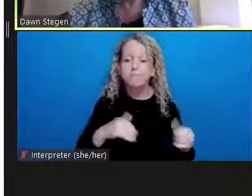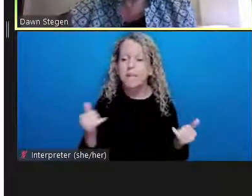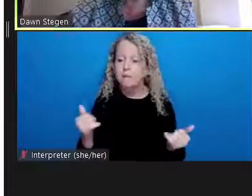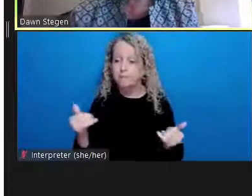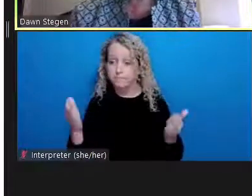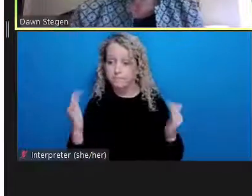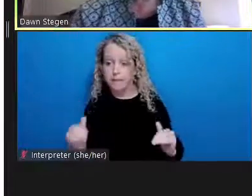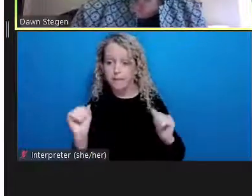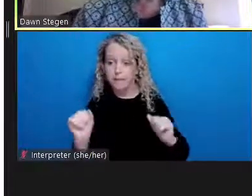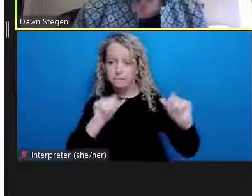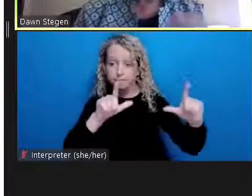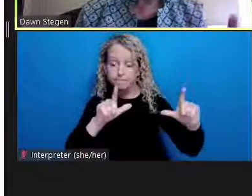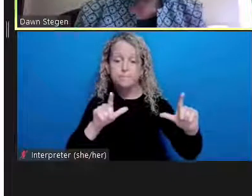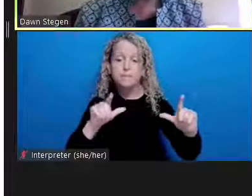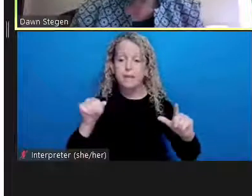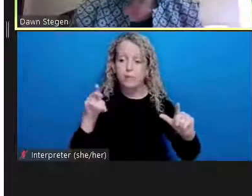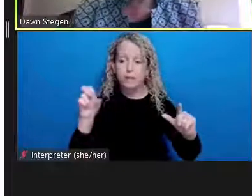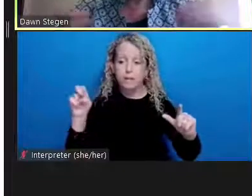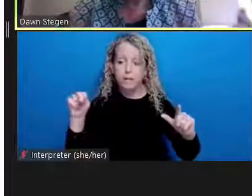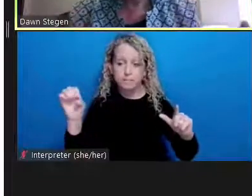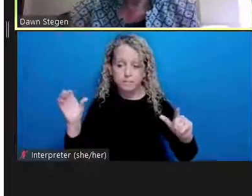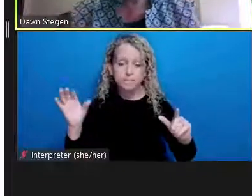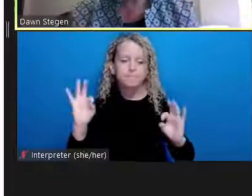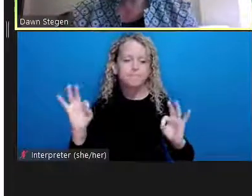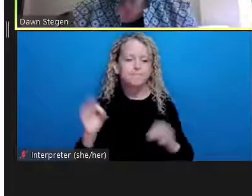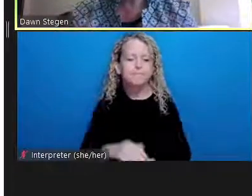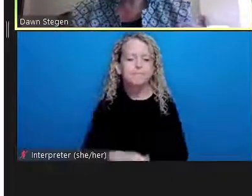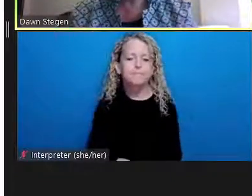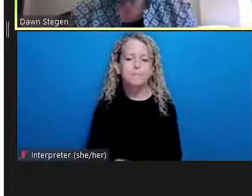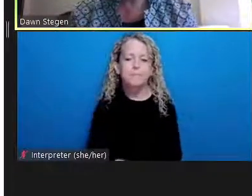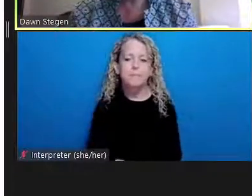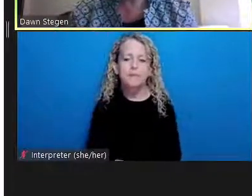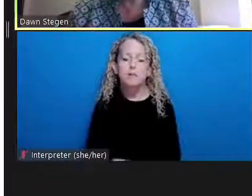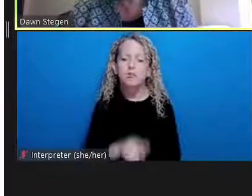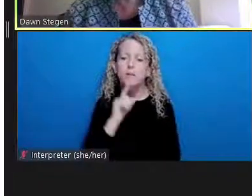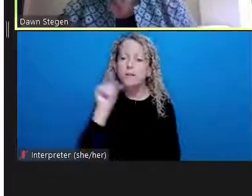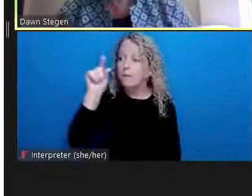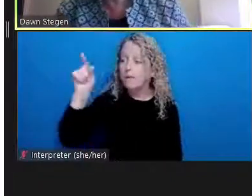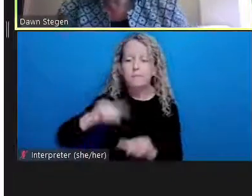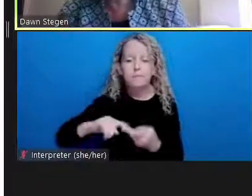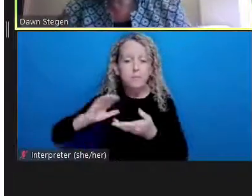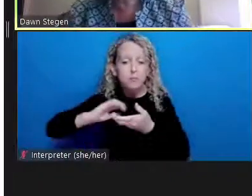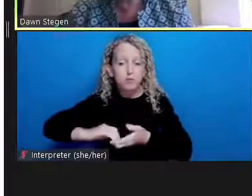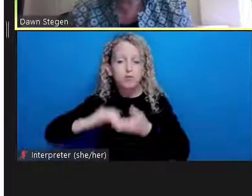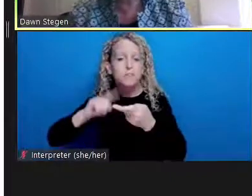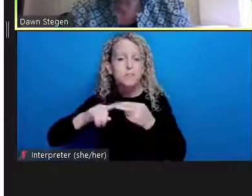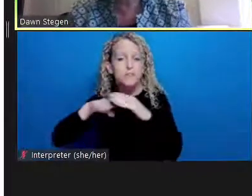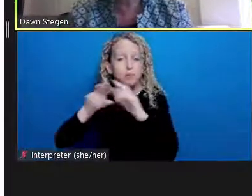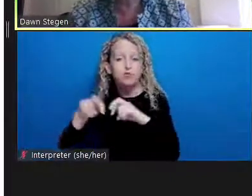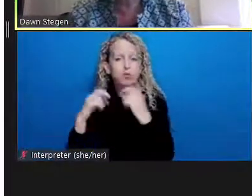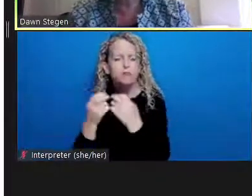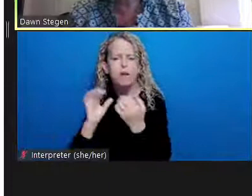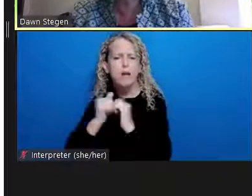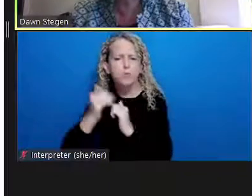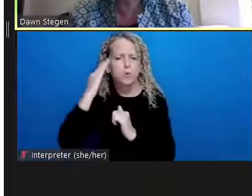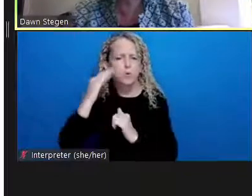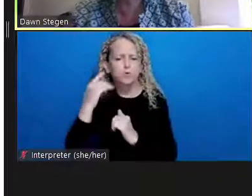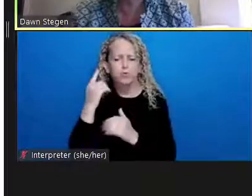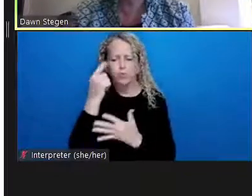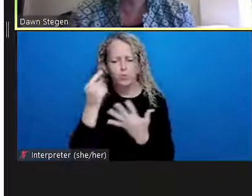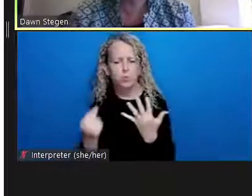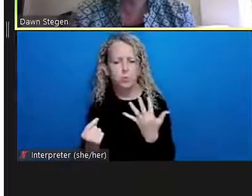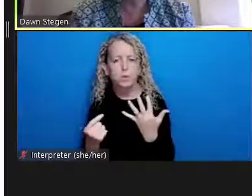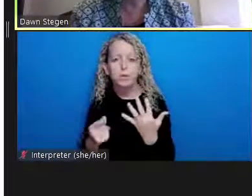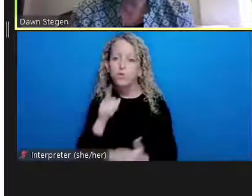So what keeps us on track in government with our partners at the Accessibility Directorate? Well, 3 years ago, government brought forward 2